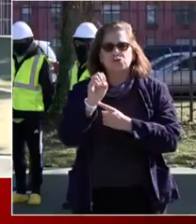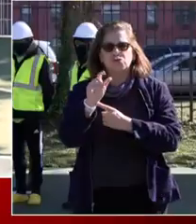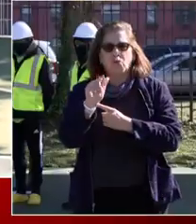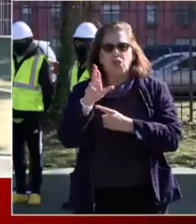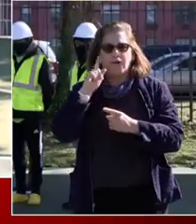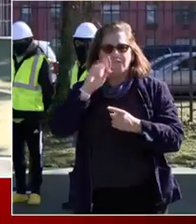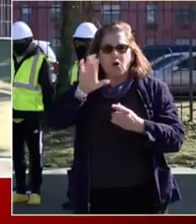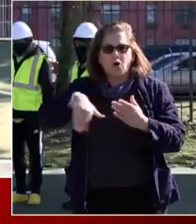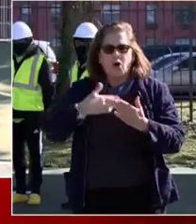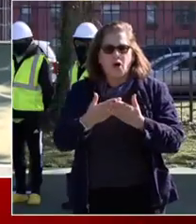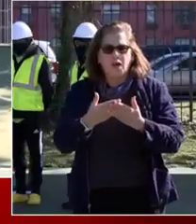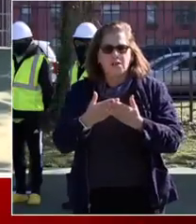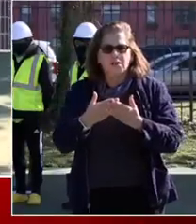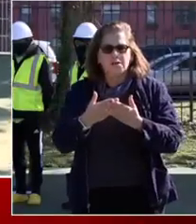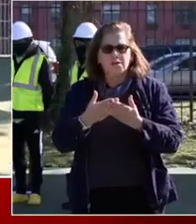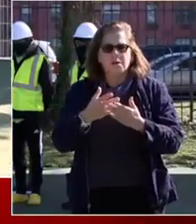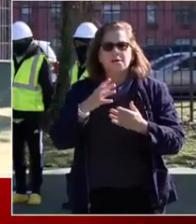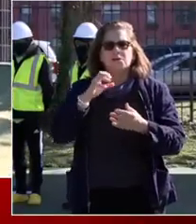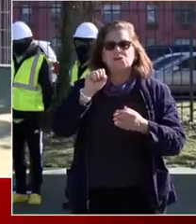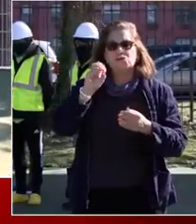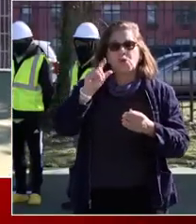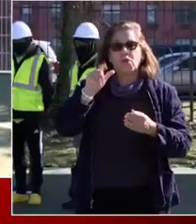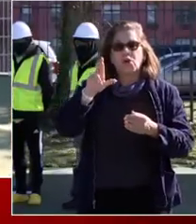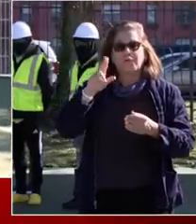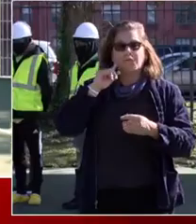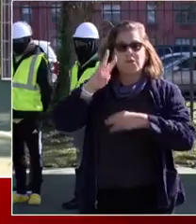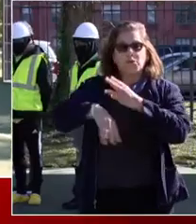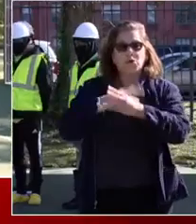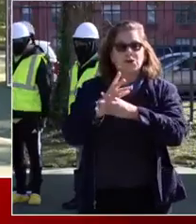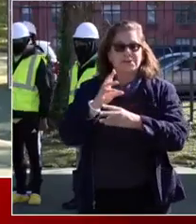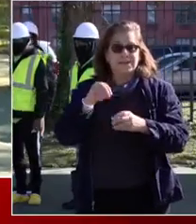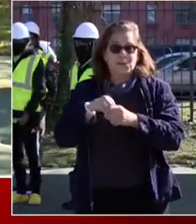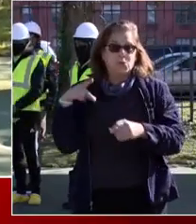Latino Affairs and the DC Solar for All program.